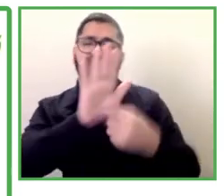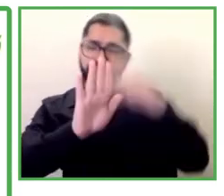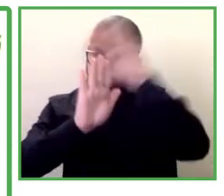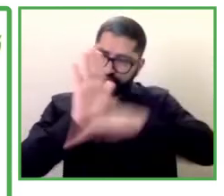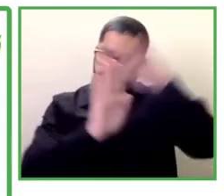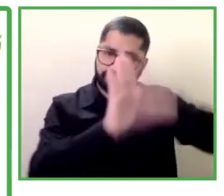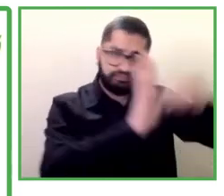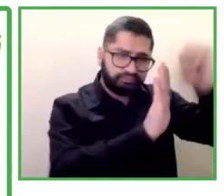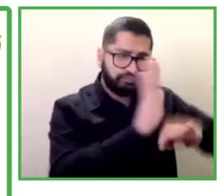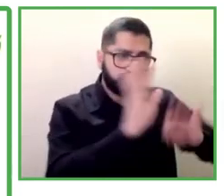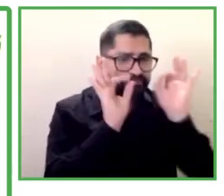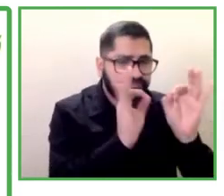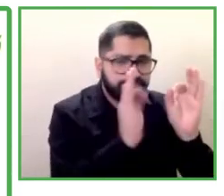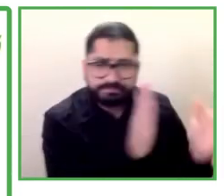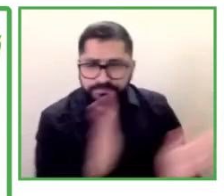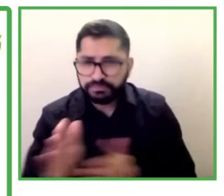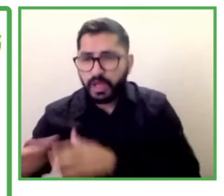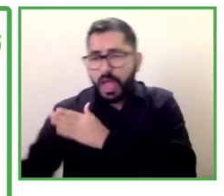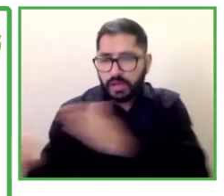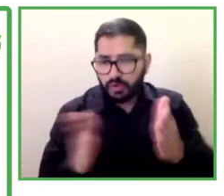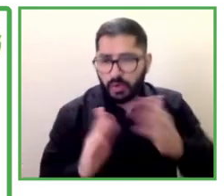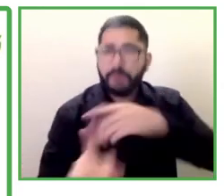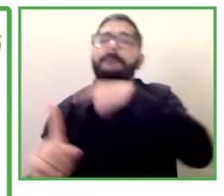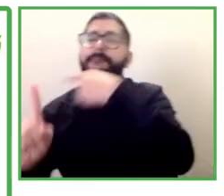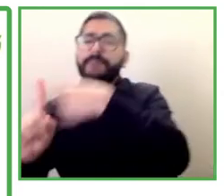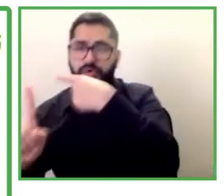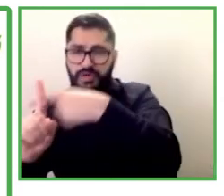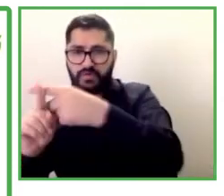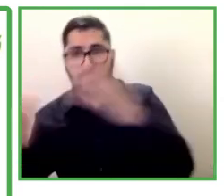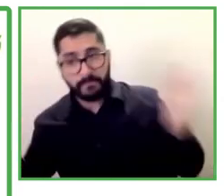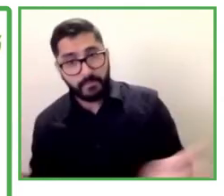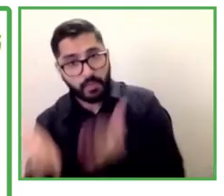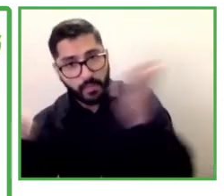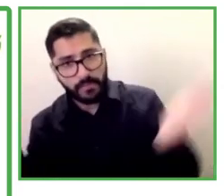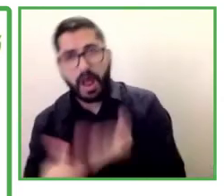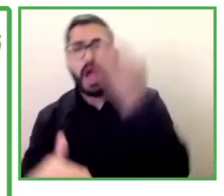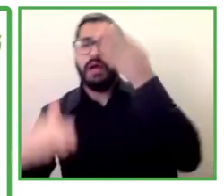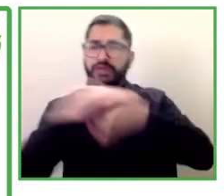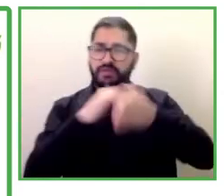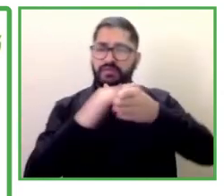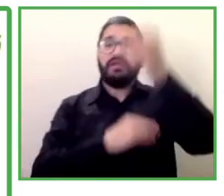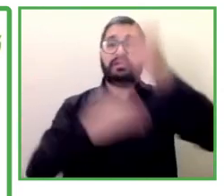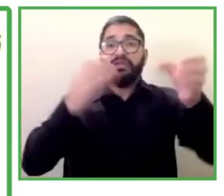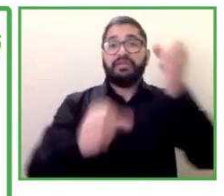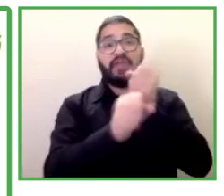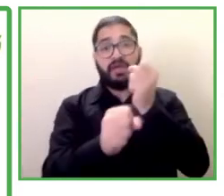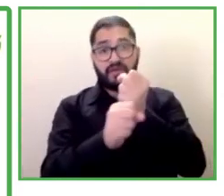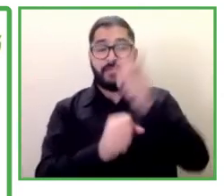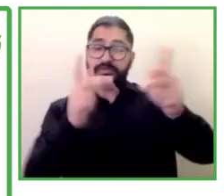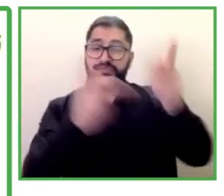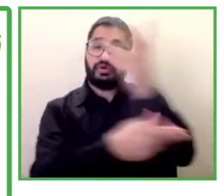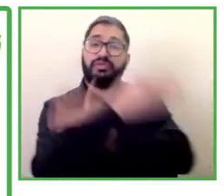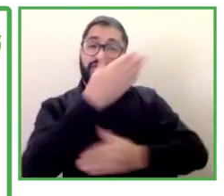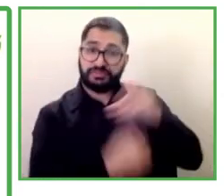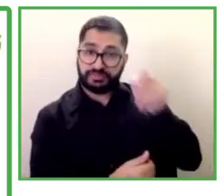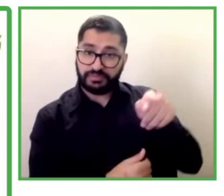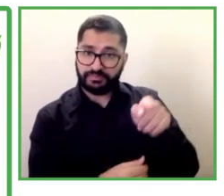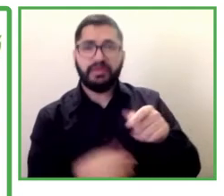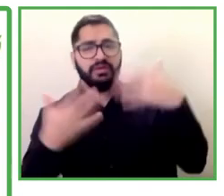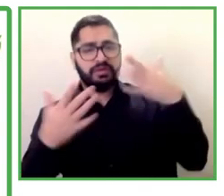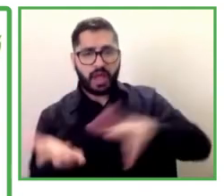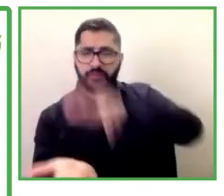series of measures that wanted to promote the access of employment of these people. The approval of this type of measures